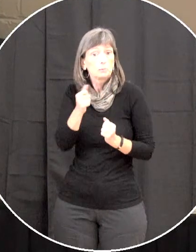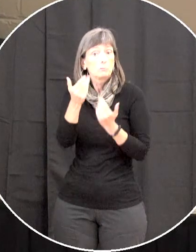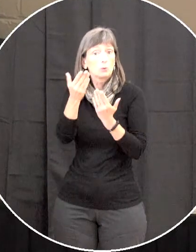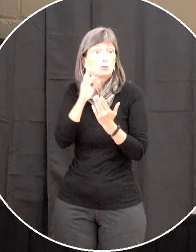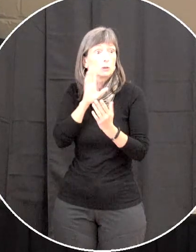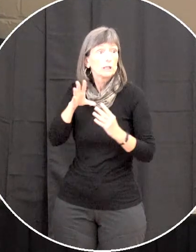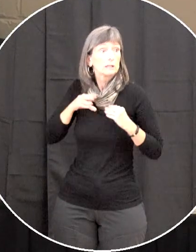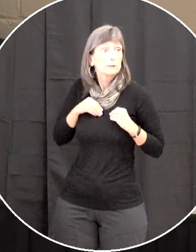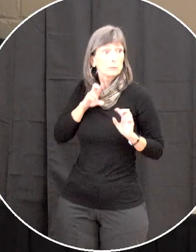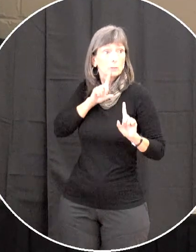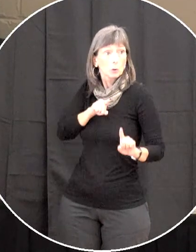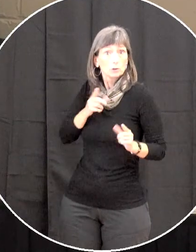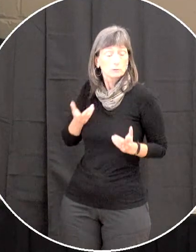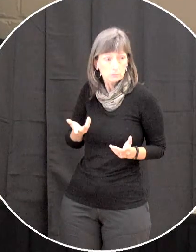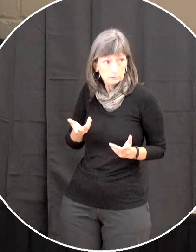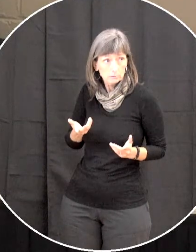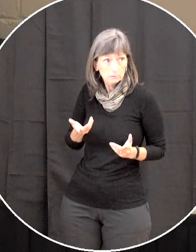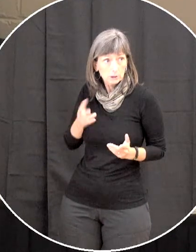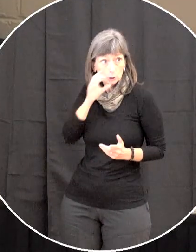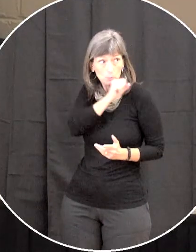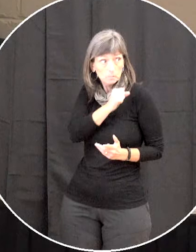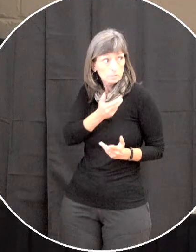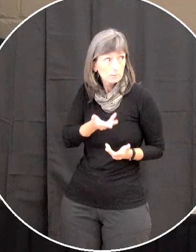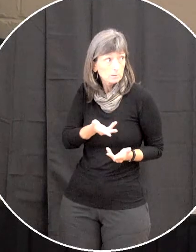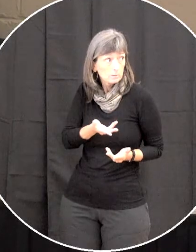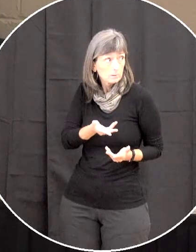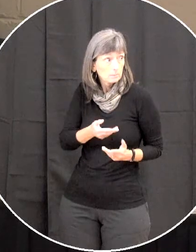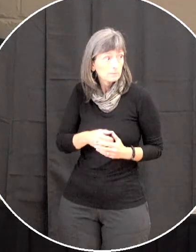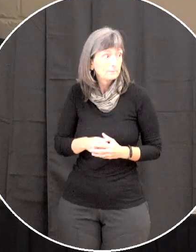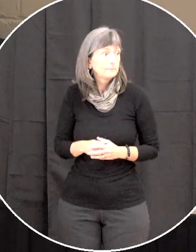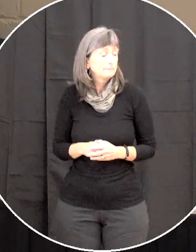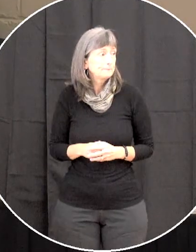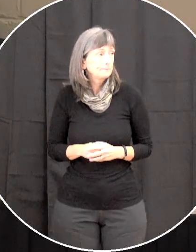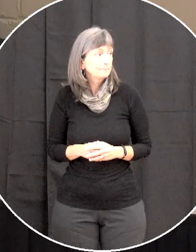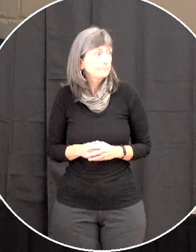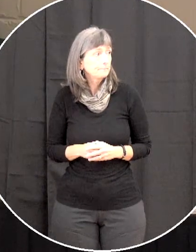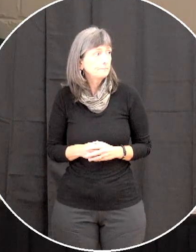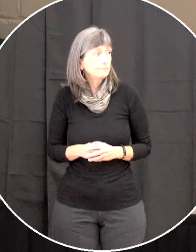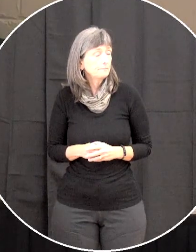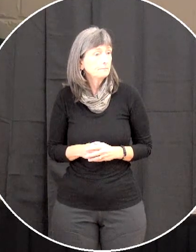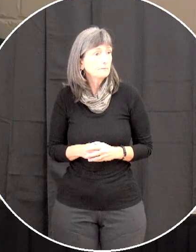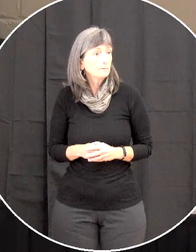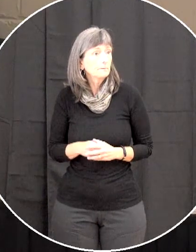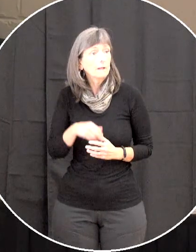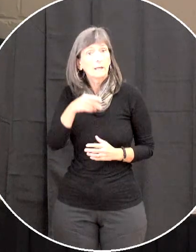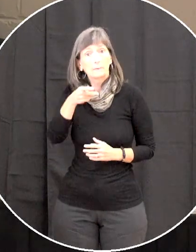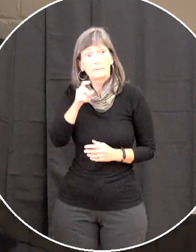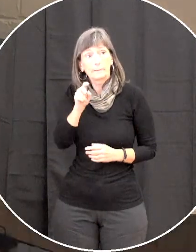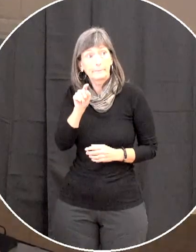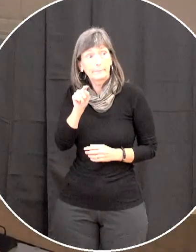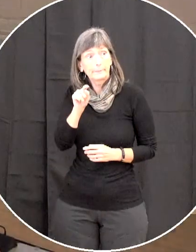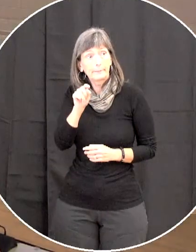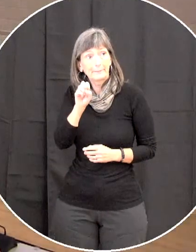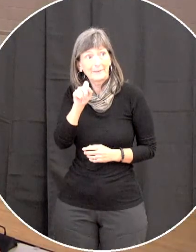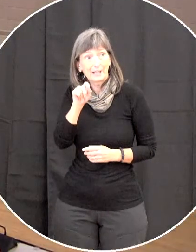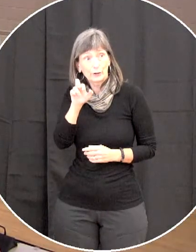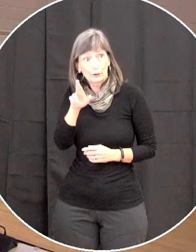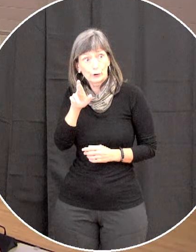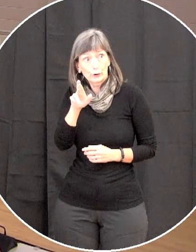the report from the Programs and Operations. So moved by Peter, or